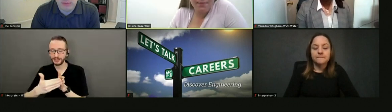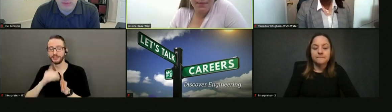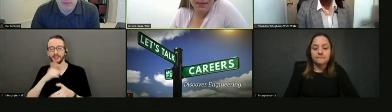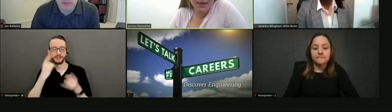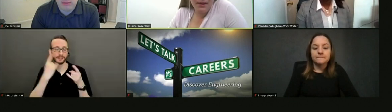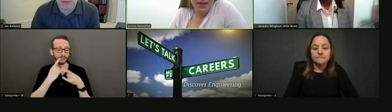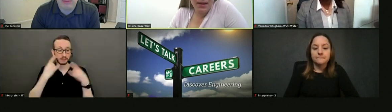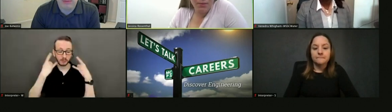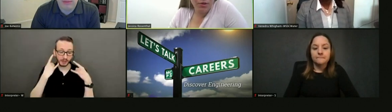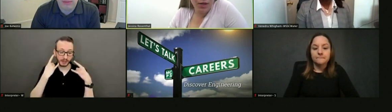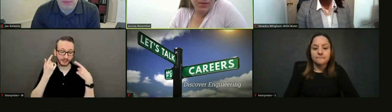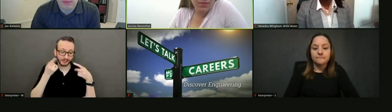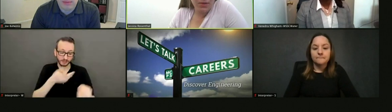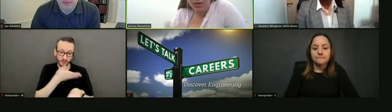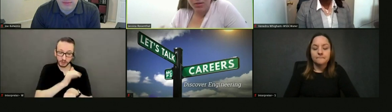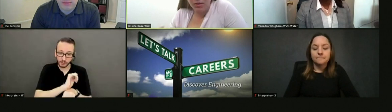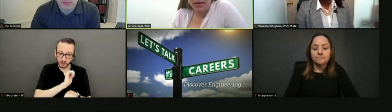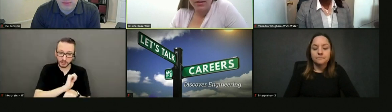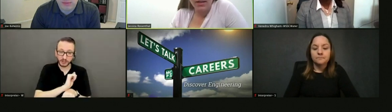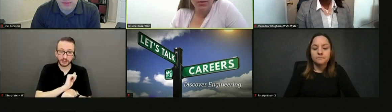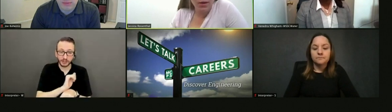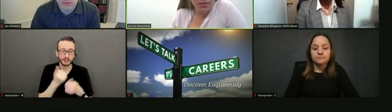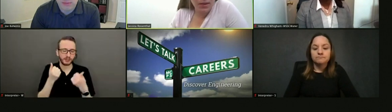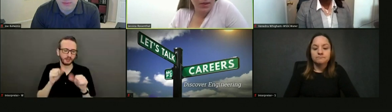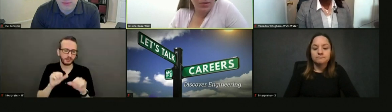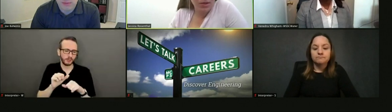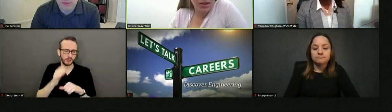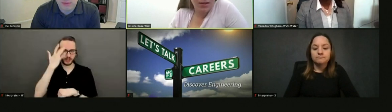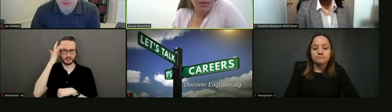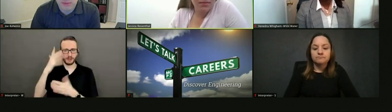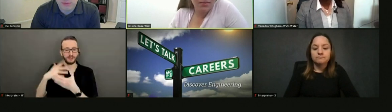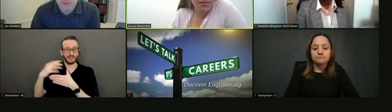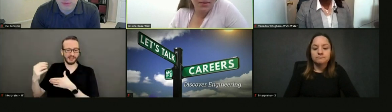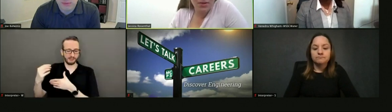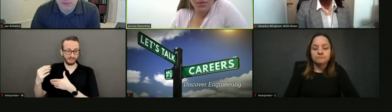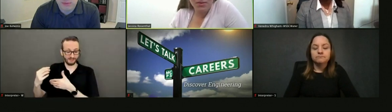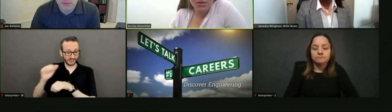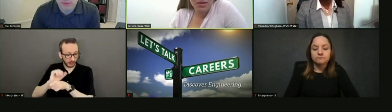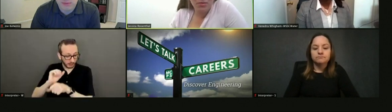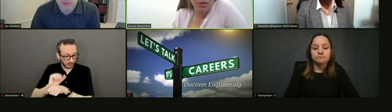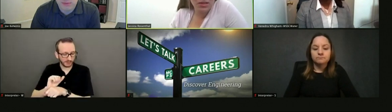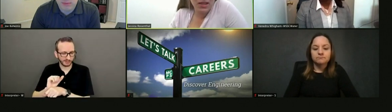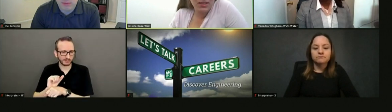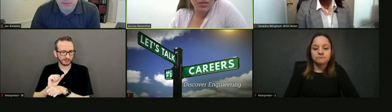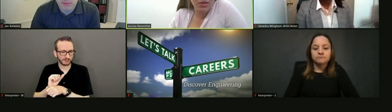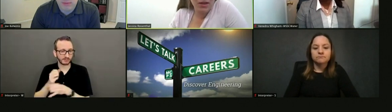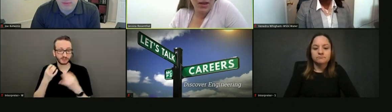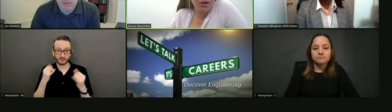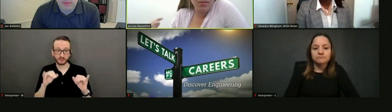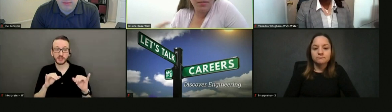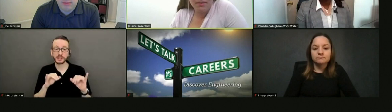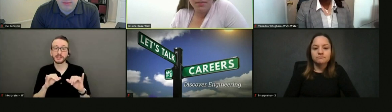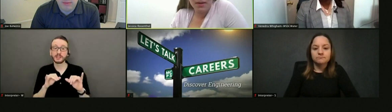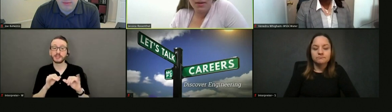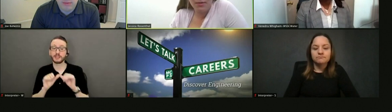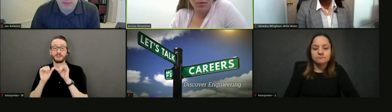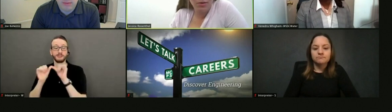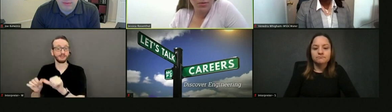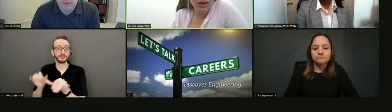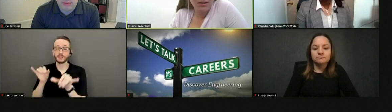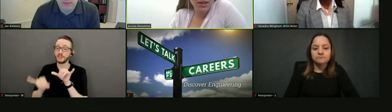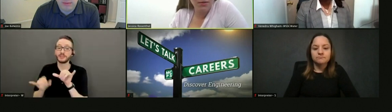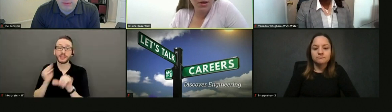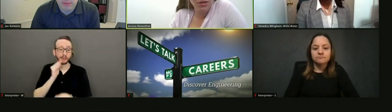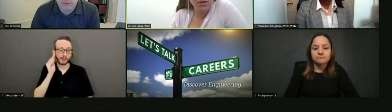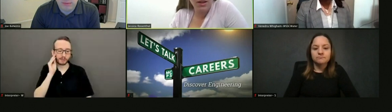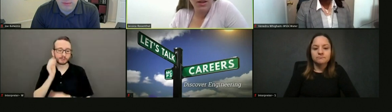work. And we try to be smart also outside of work, making sure that, you know, we're staying at home